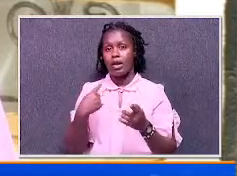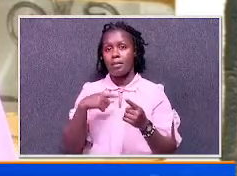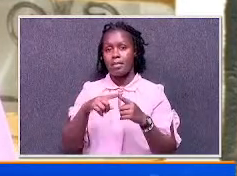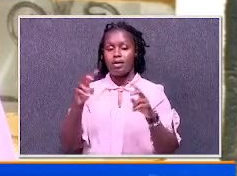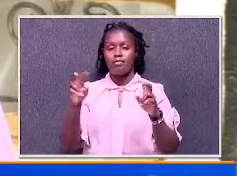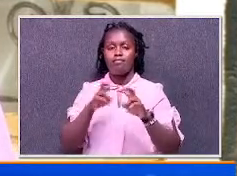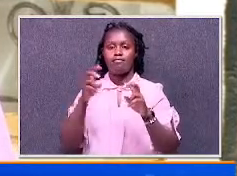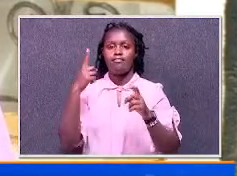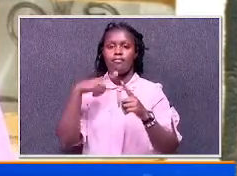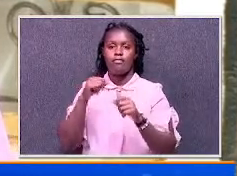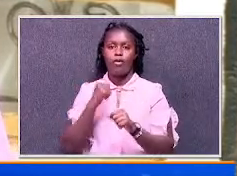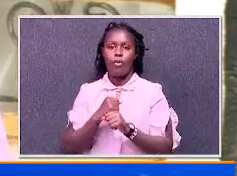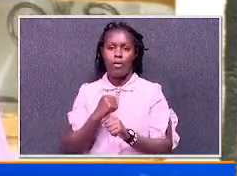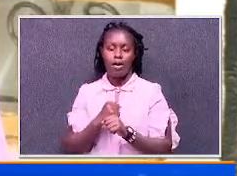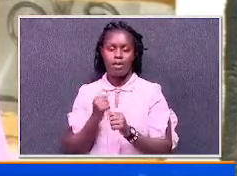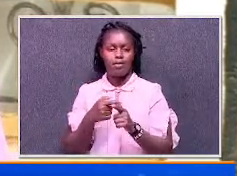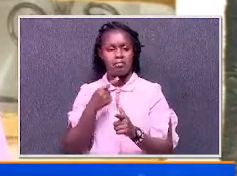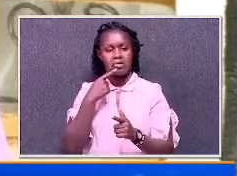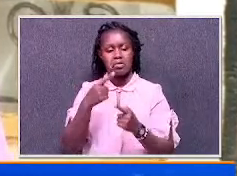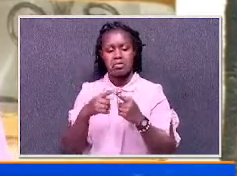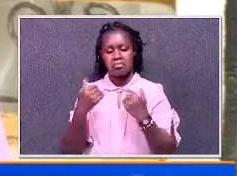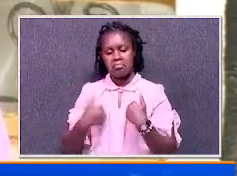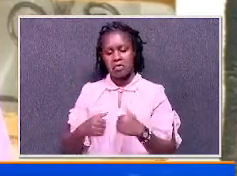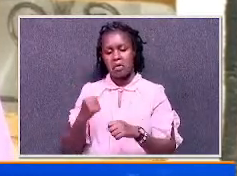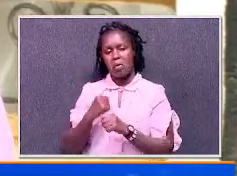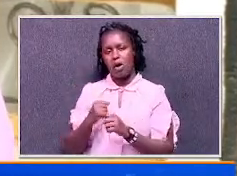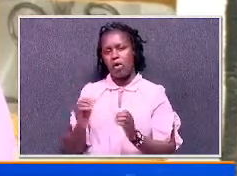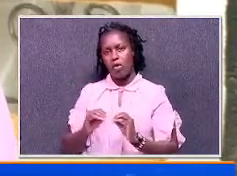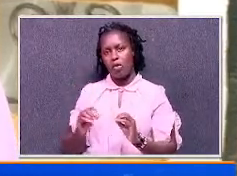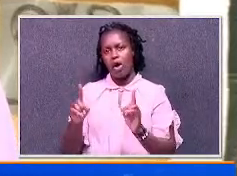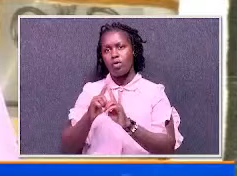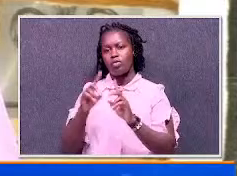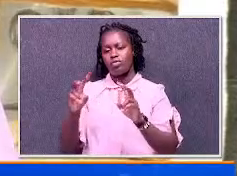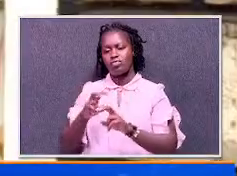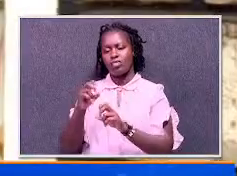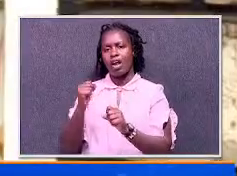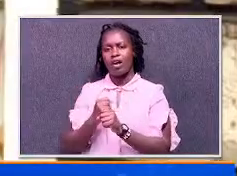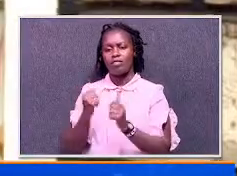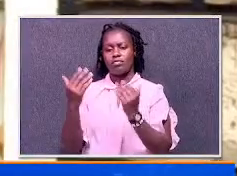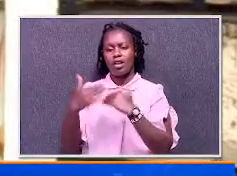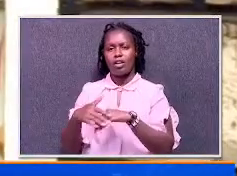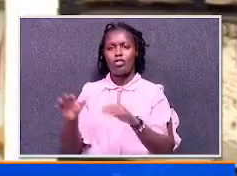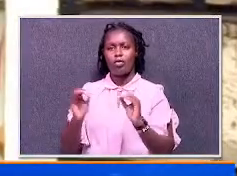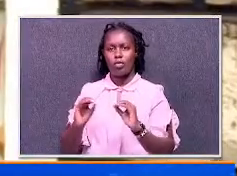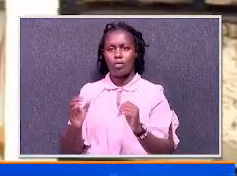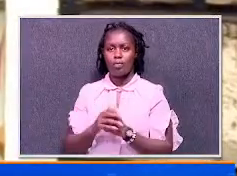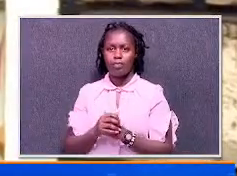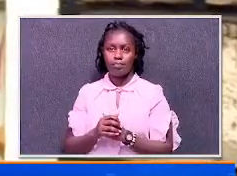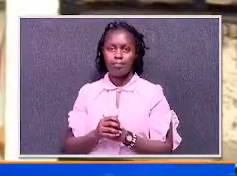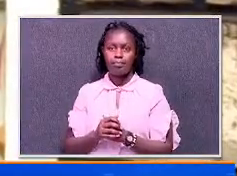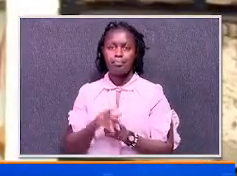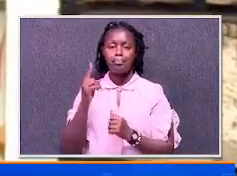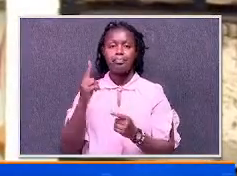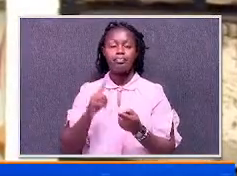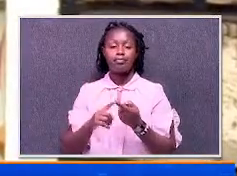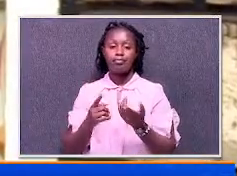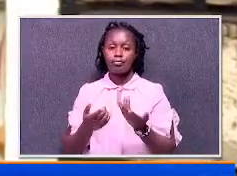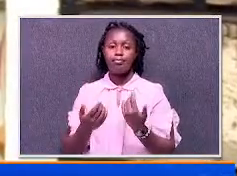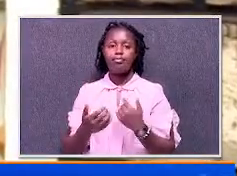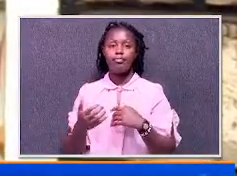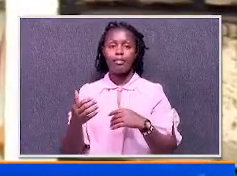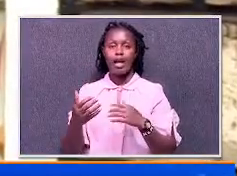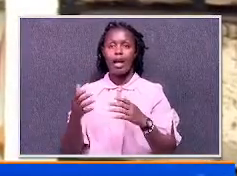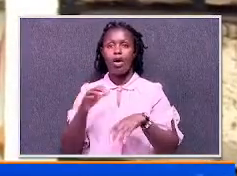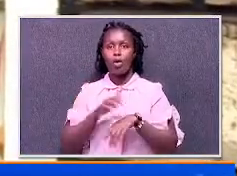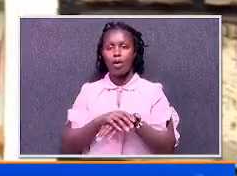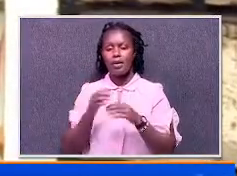kazi. Nikamwambia mimi sina kazi na hakuna kazi natafutango usiku. I started receiving free airtime,